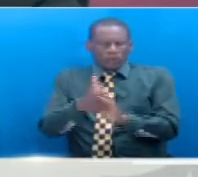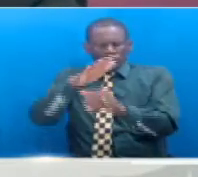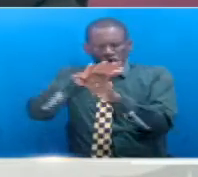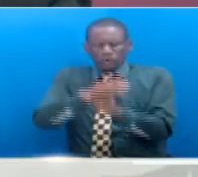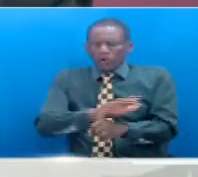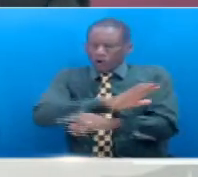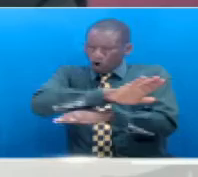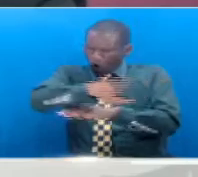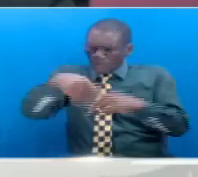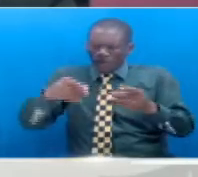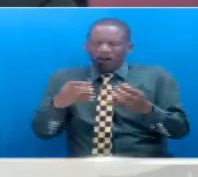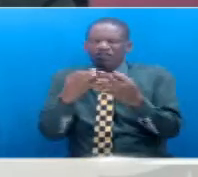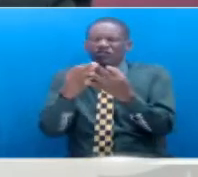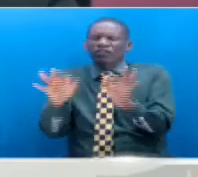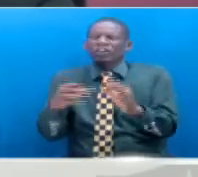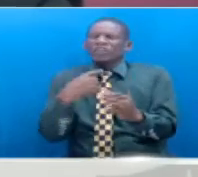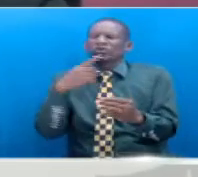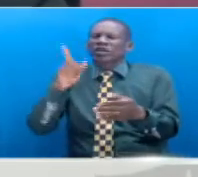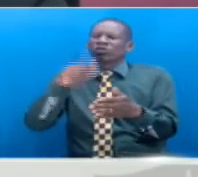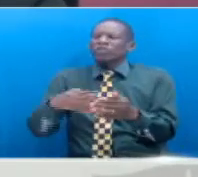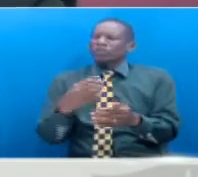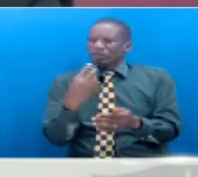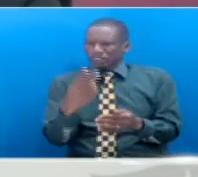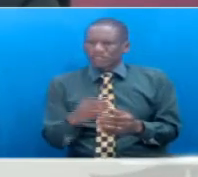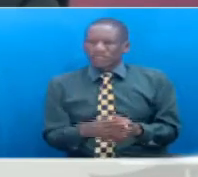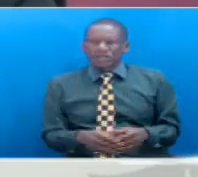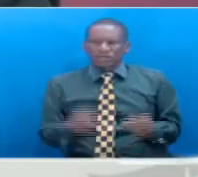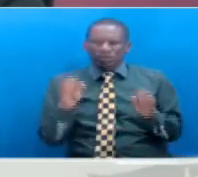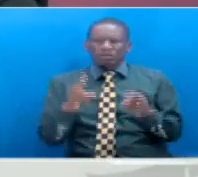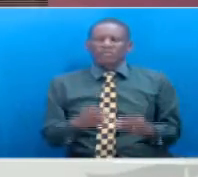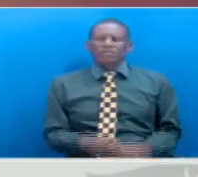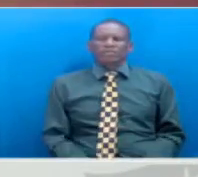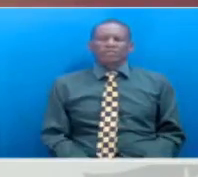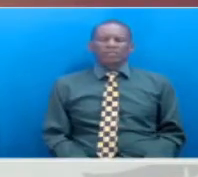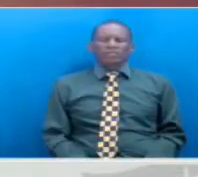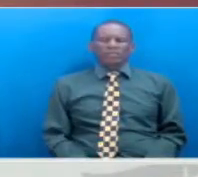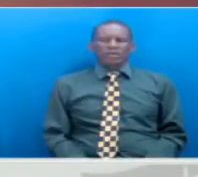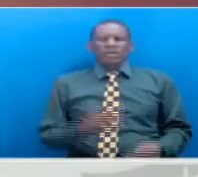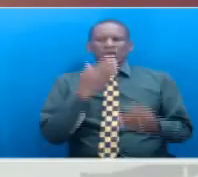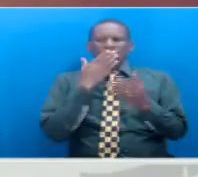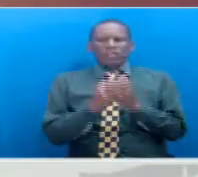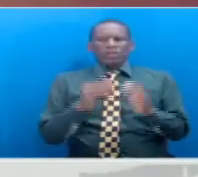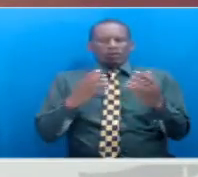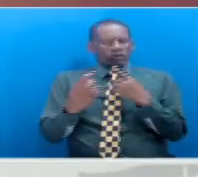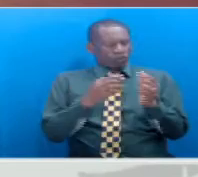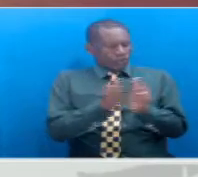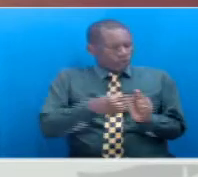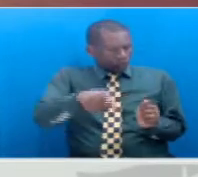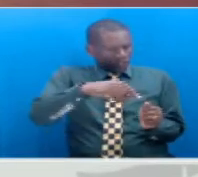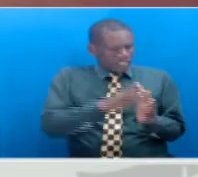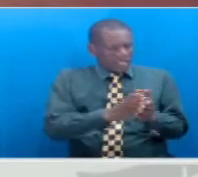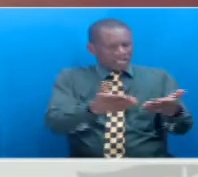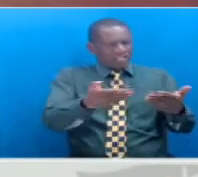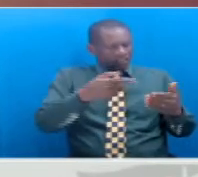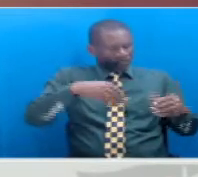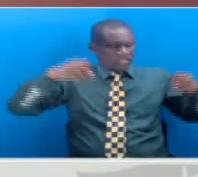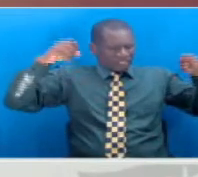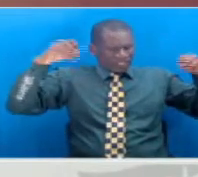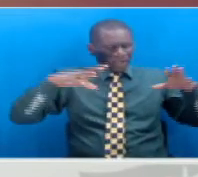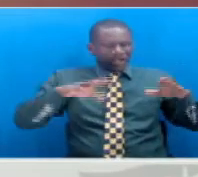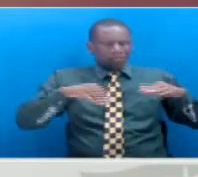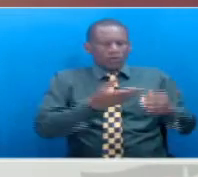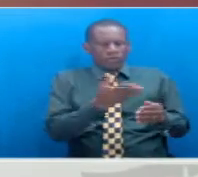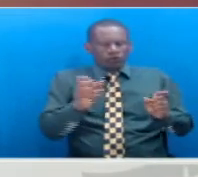mtu ana uhuru ya kusema kile ambacho anaona. That is us. All right. Thank you so very much for speaking to us and providing clarification on